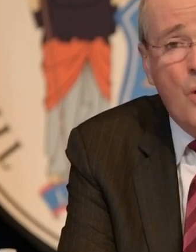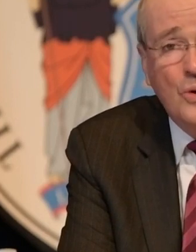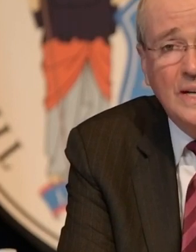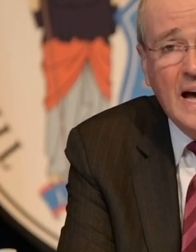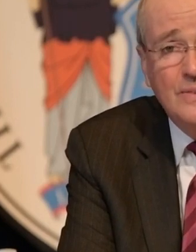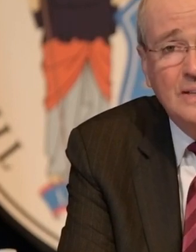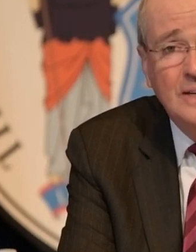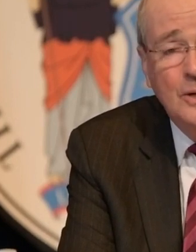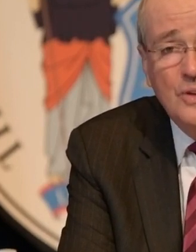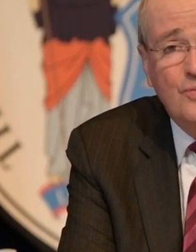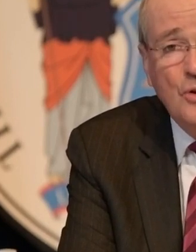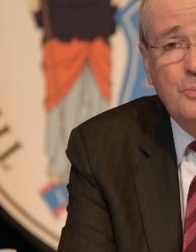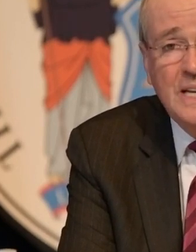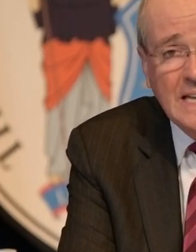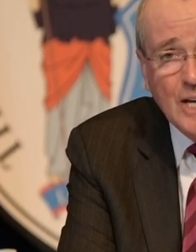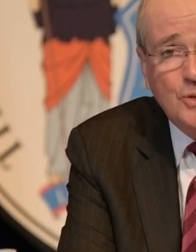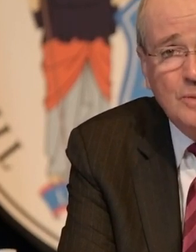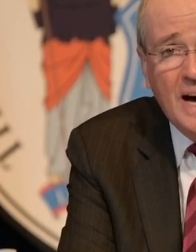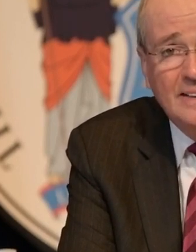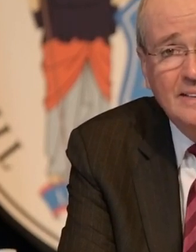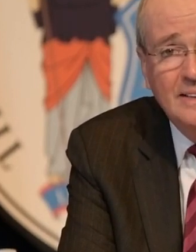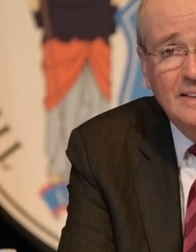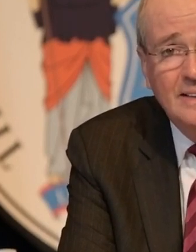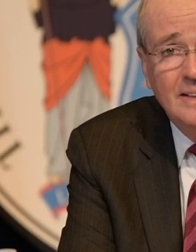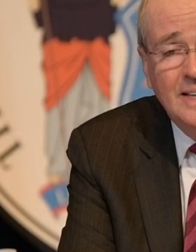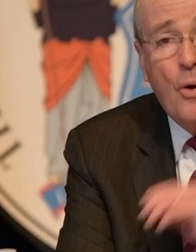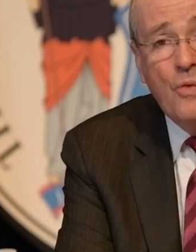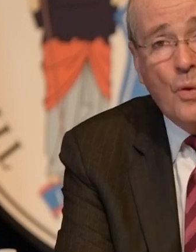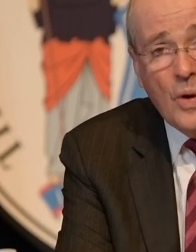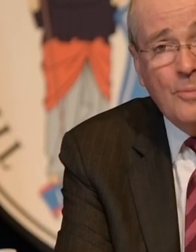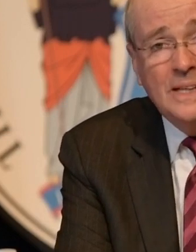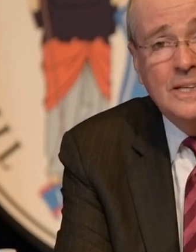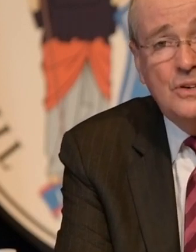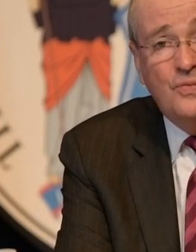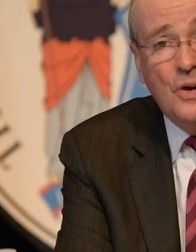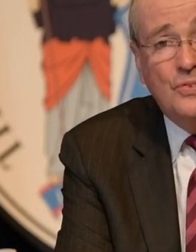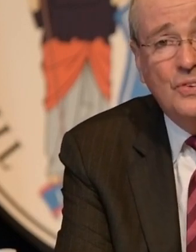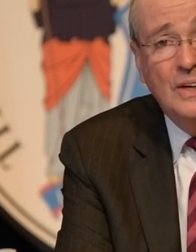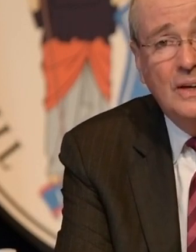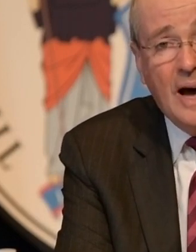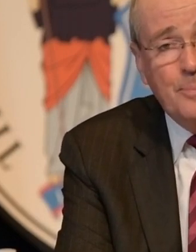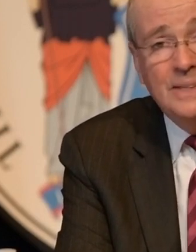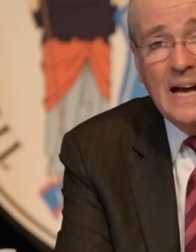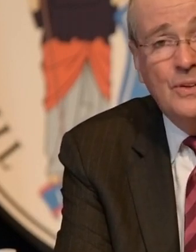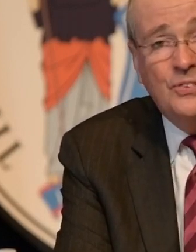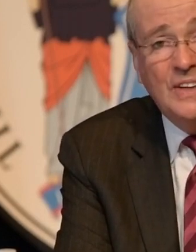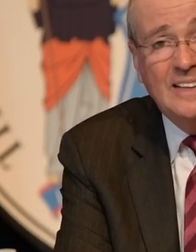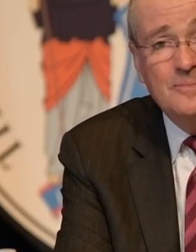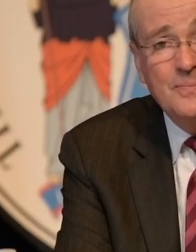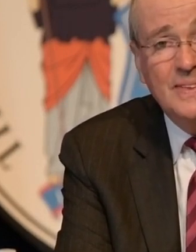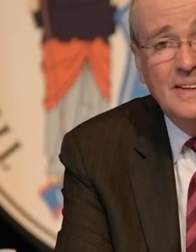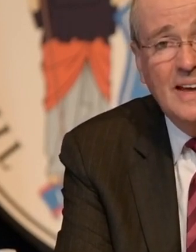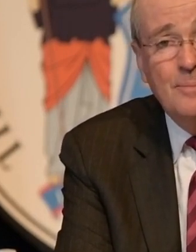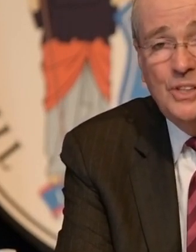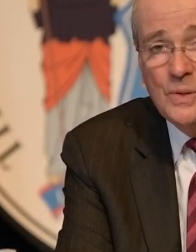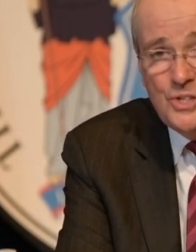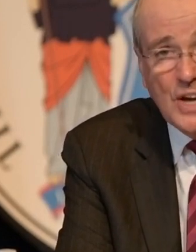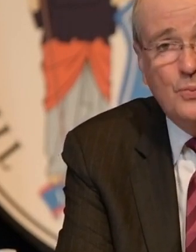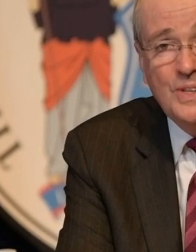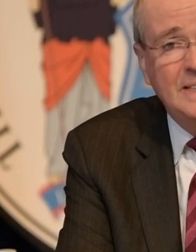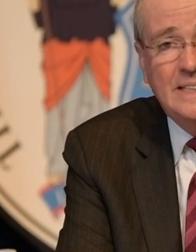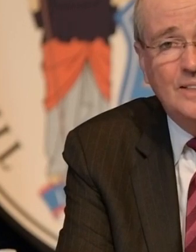we won't get out of it with folks being casual about it. Now, overwhelmingly, you folks up and down the state have been